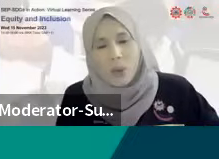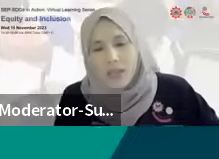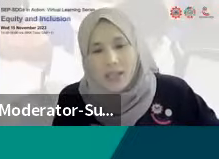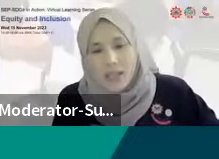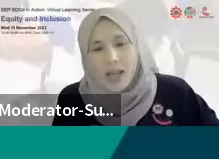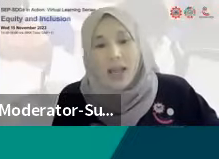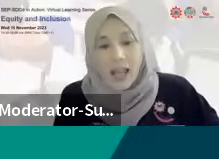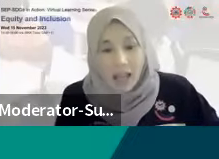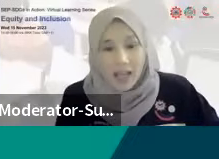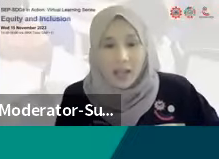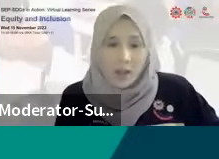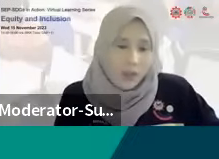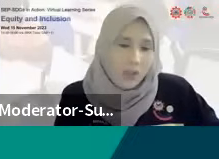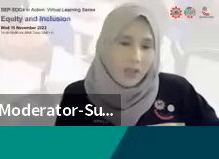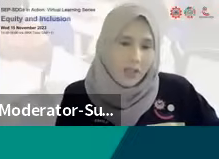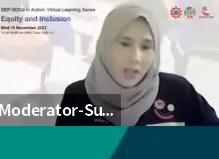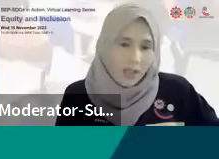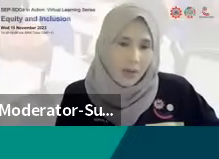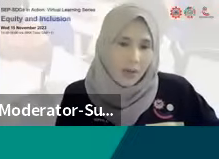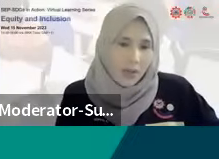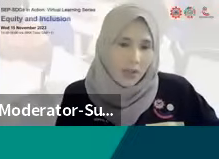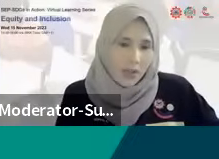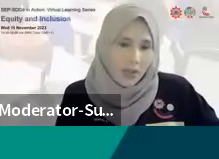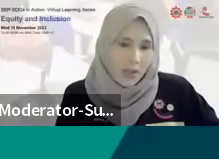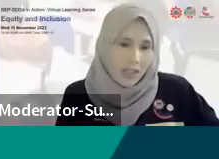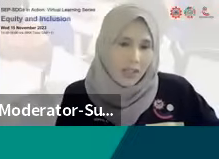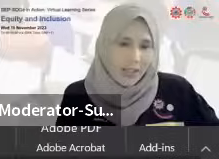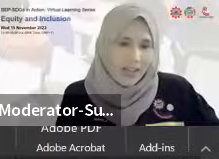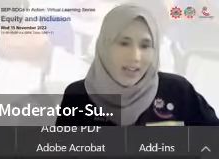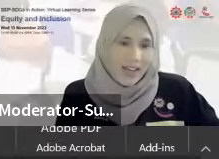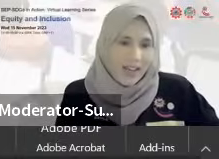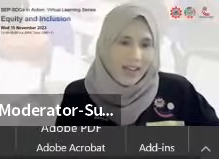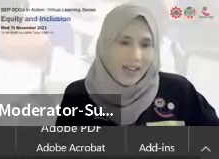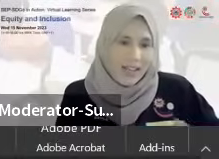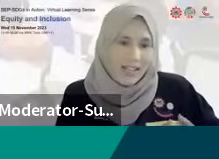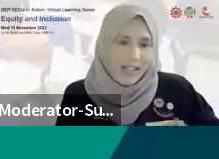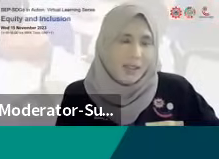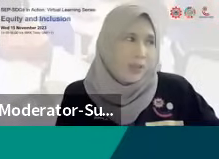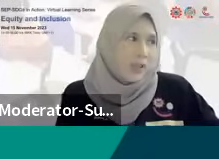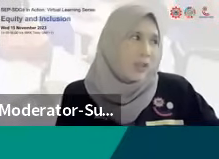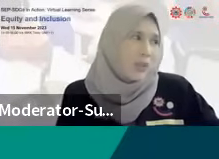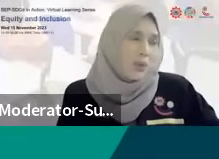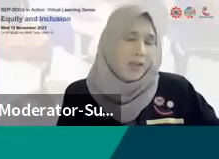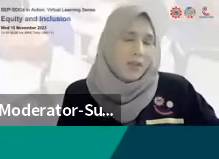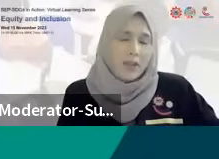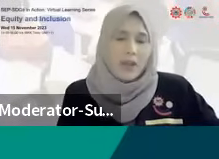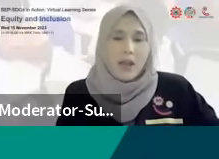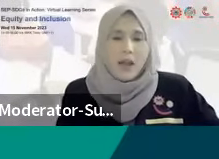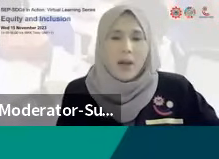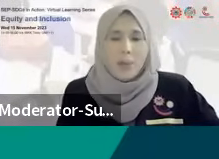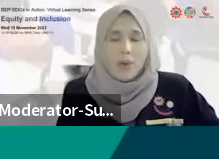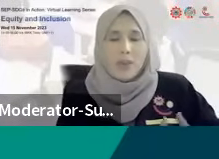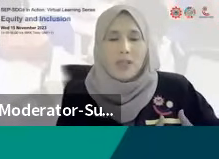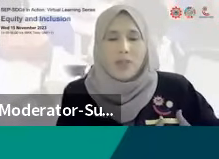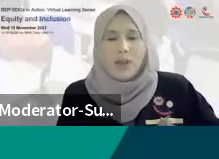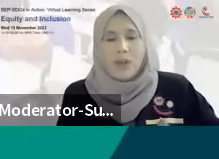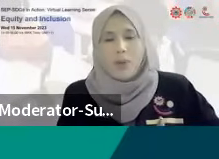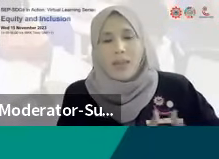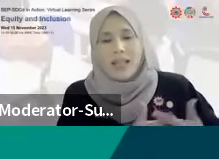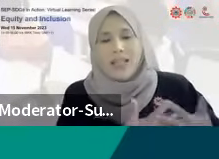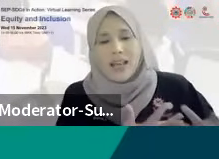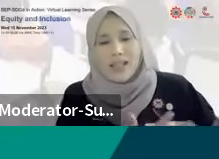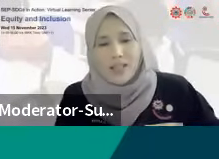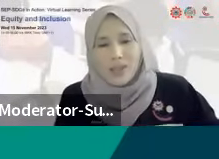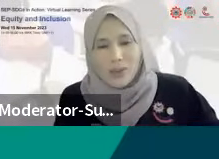to equity and inclusion in the educational sector. And his expertise will definitely promise